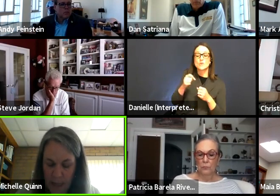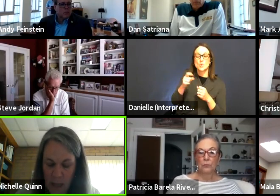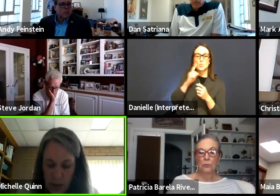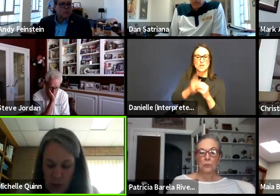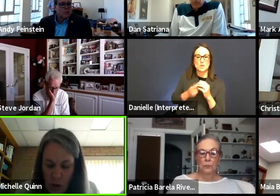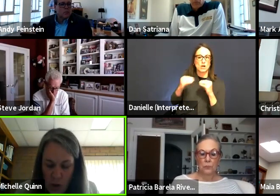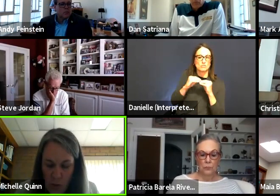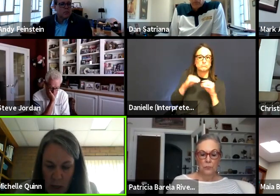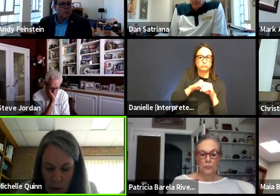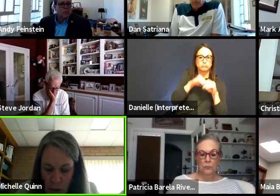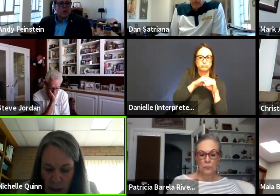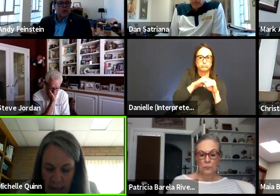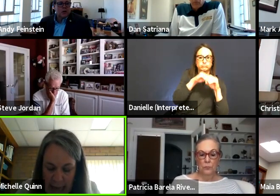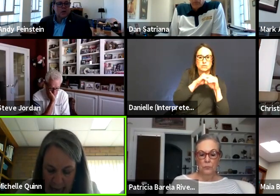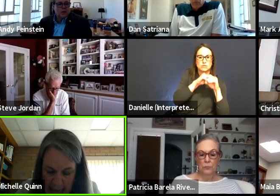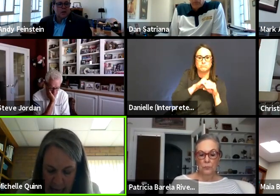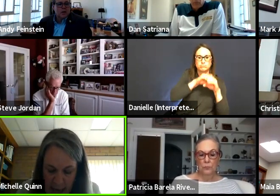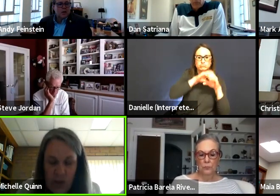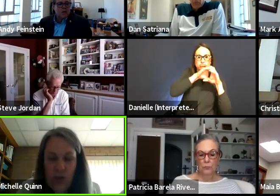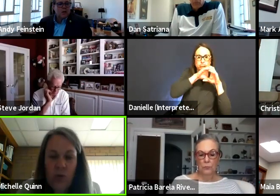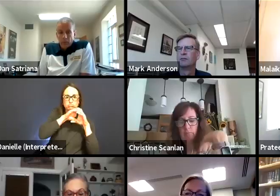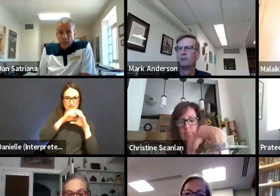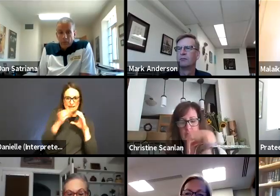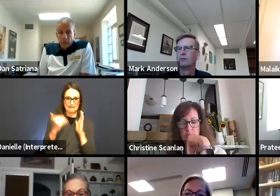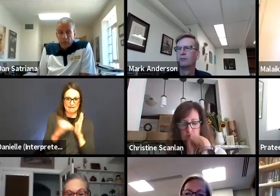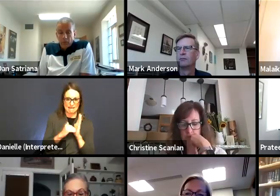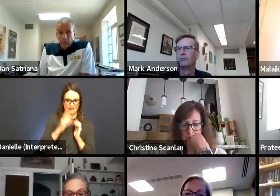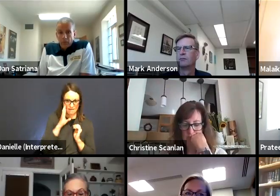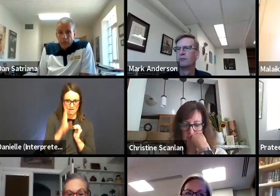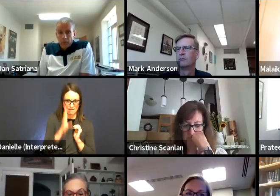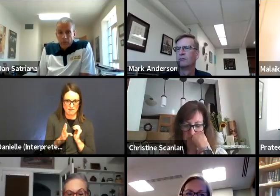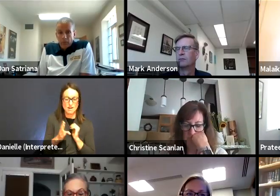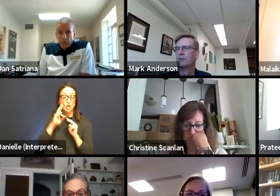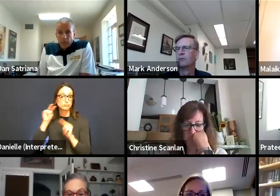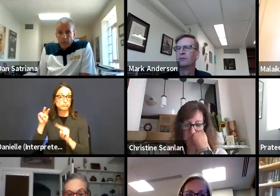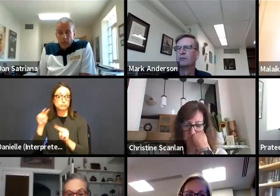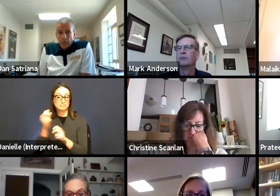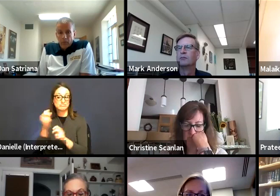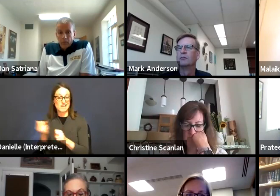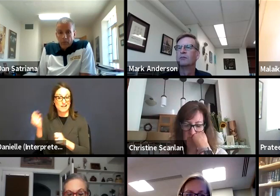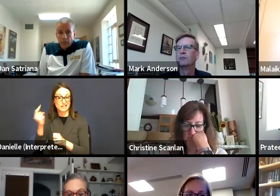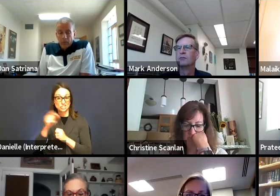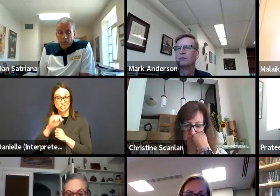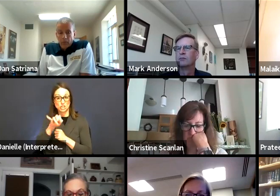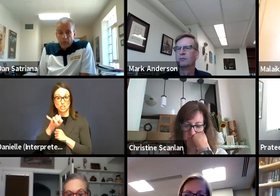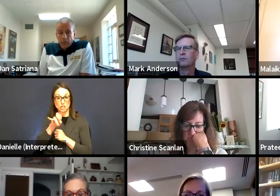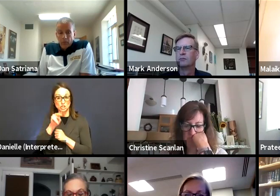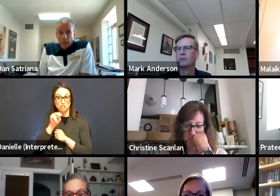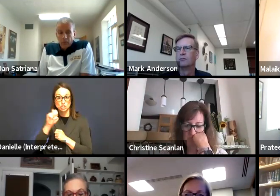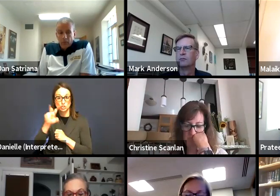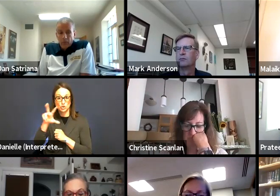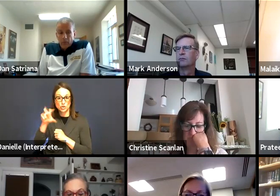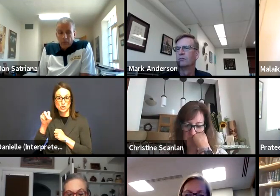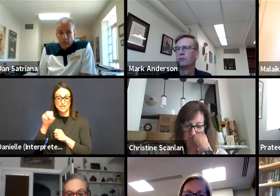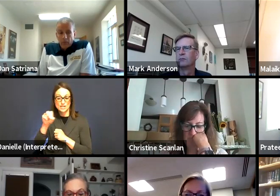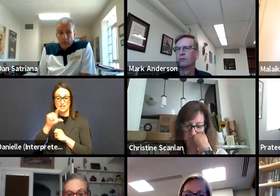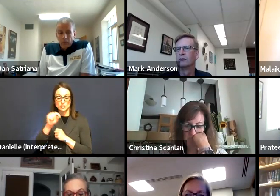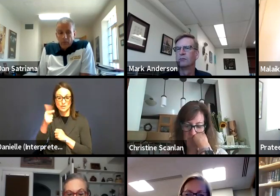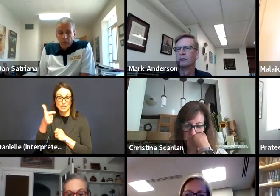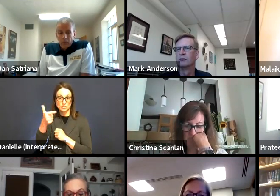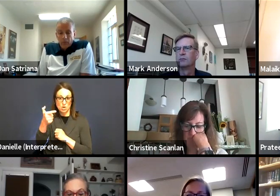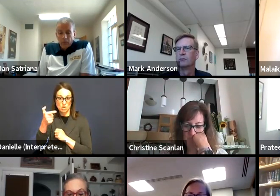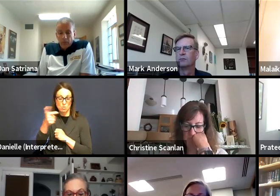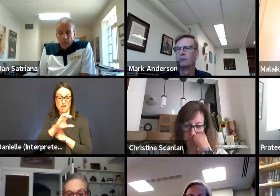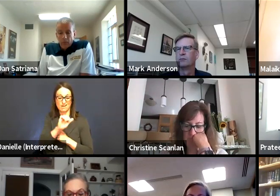up. So looking ahead to a year from now, June 30th of 2021, cash balances